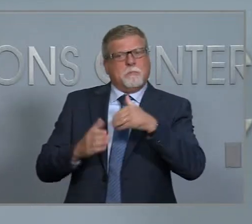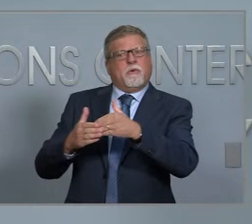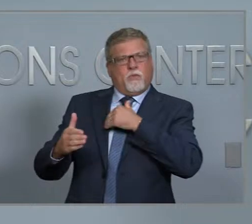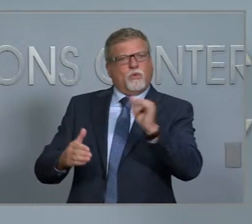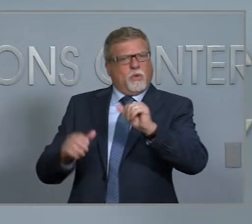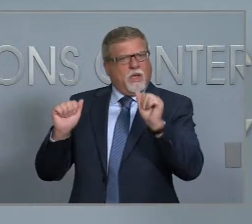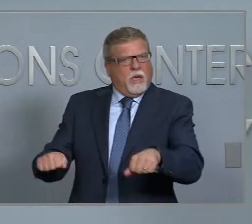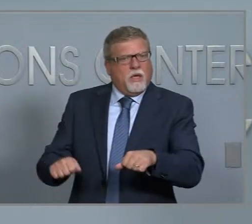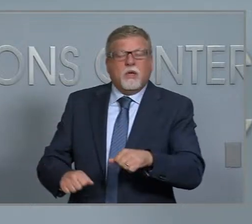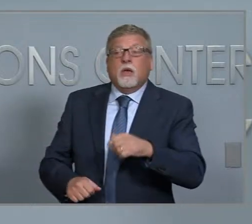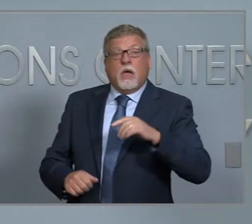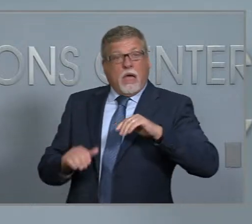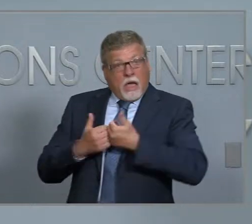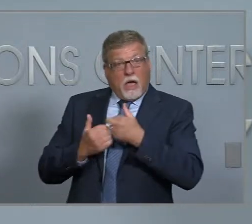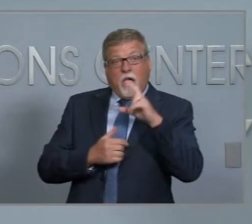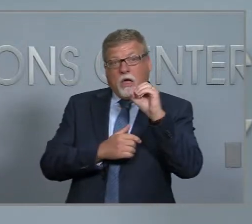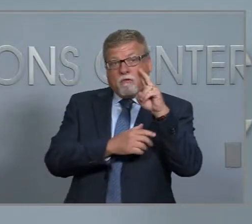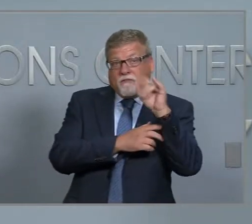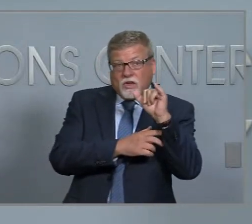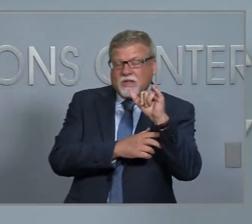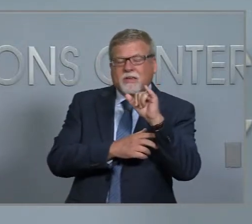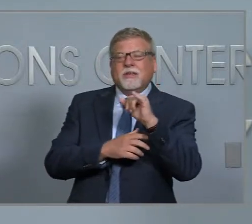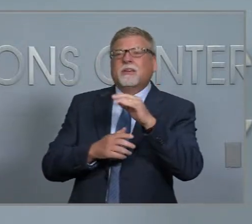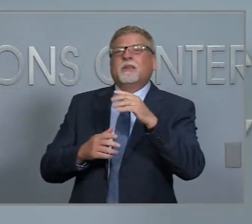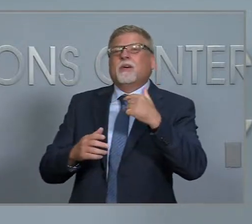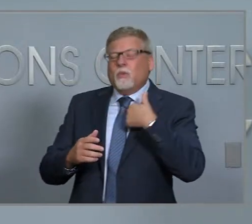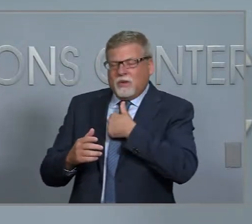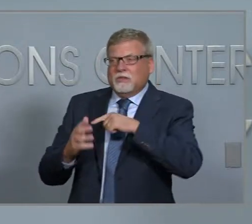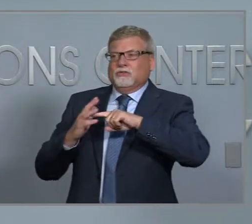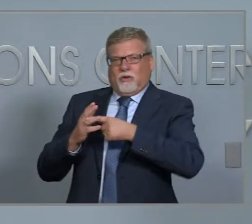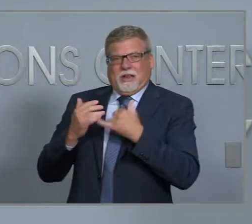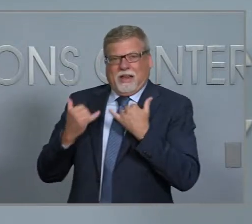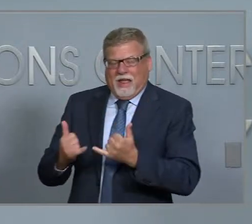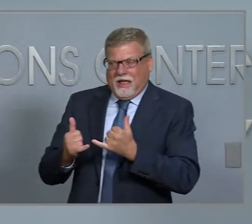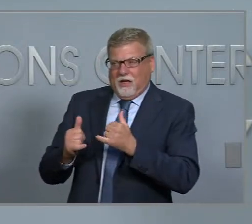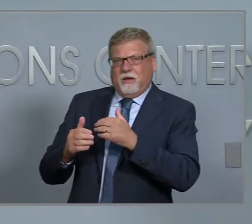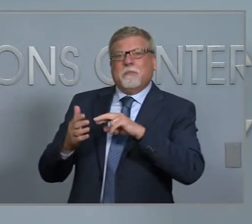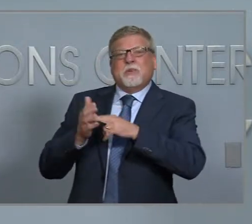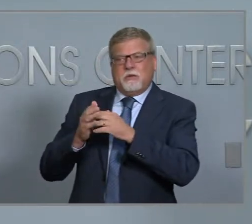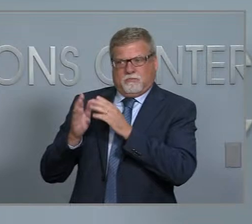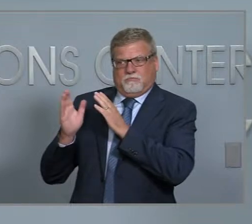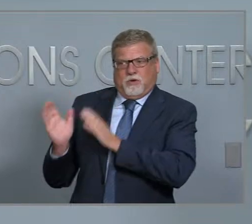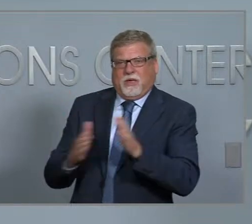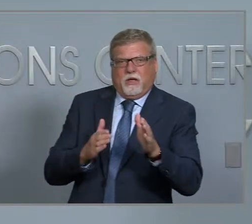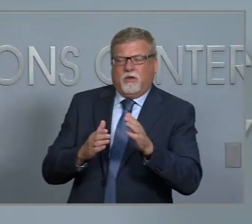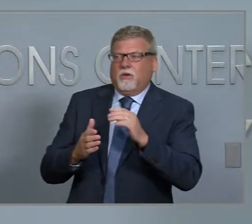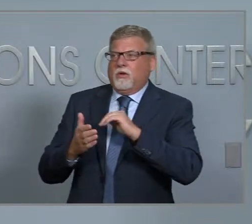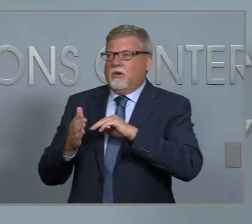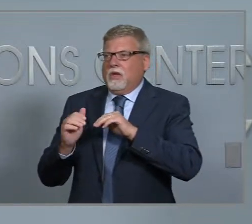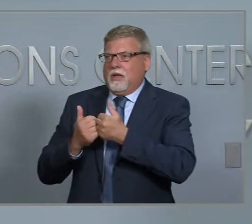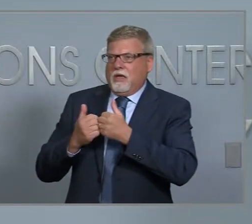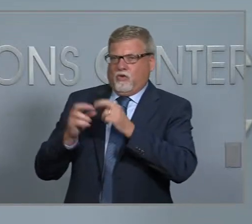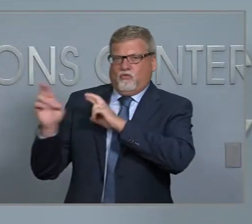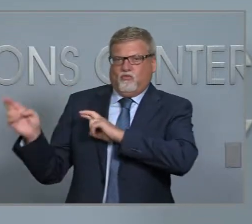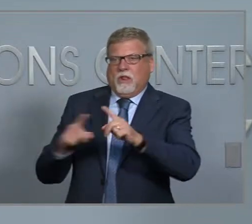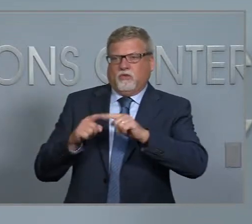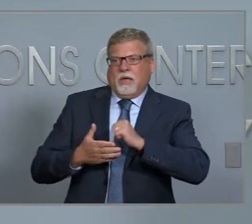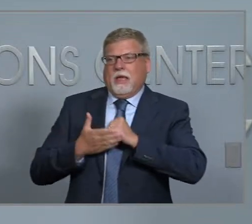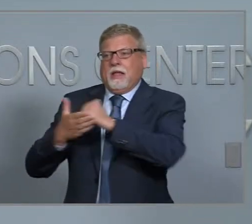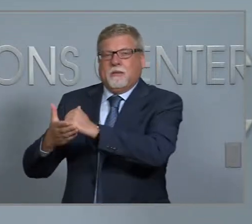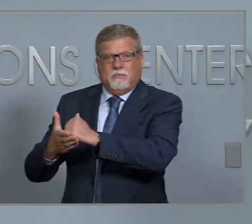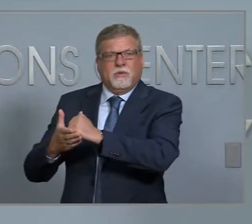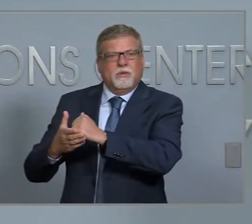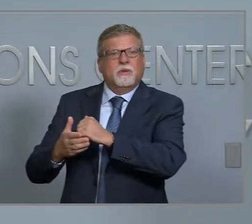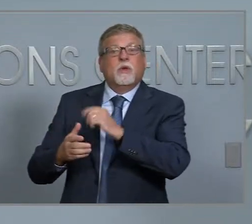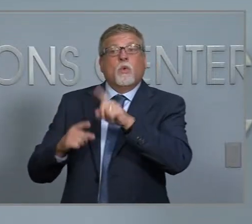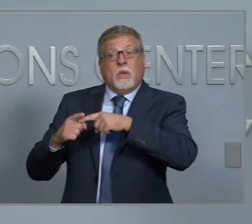is we start with recovery very much in mind. And so how can we make sure that our team, FEMA, and the counties are already thinking